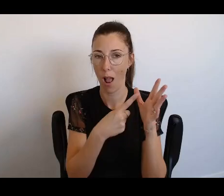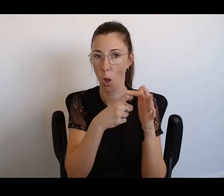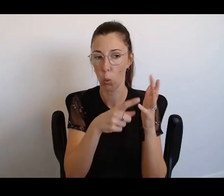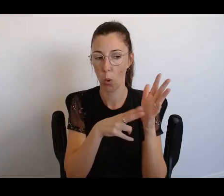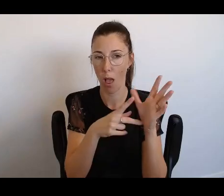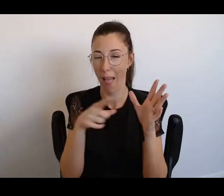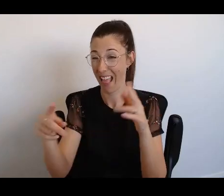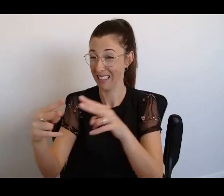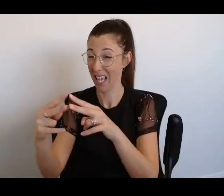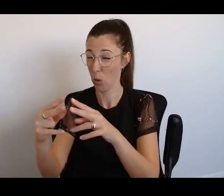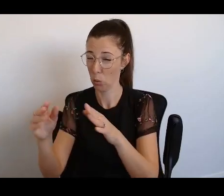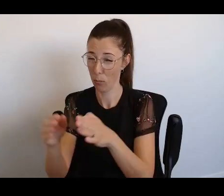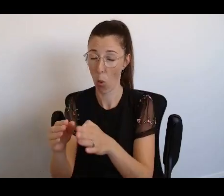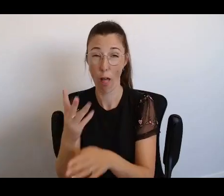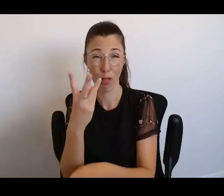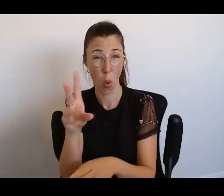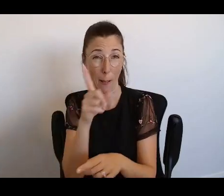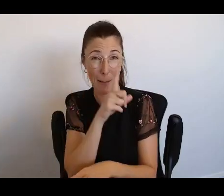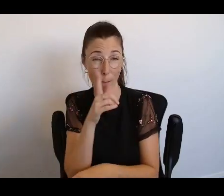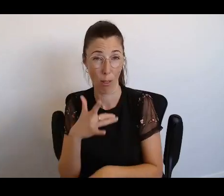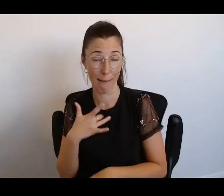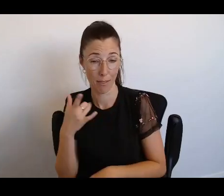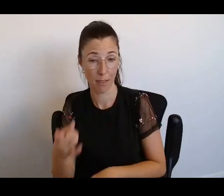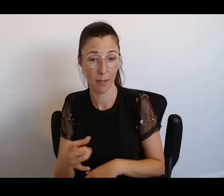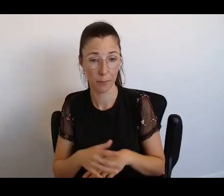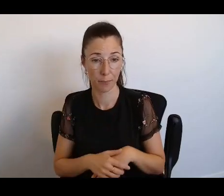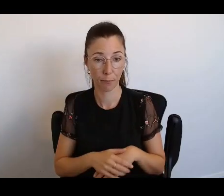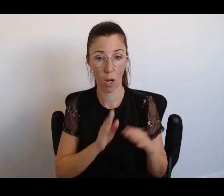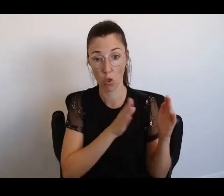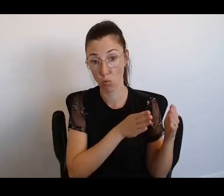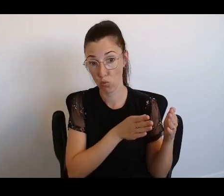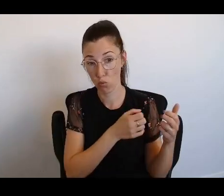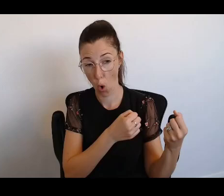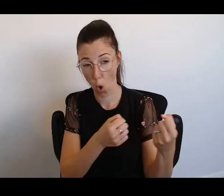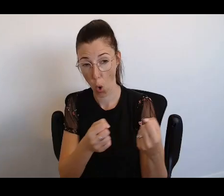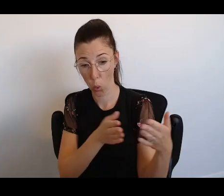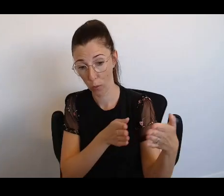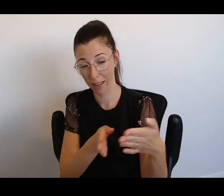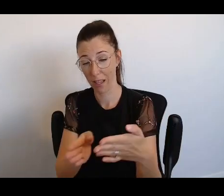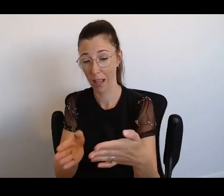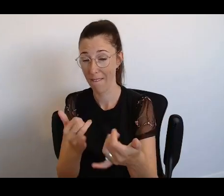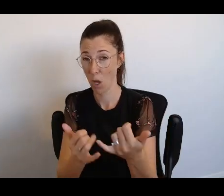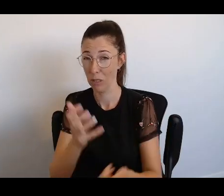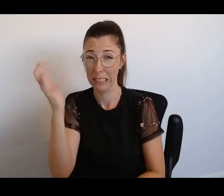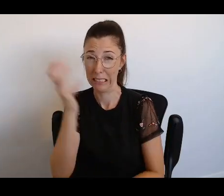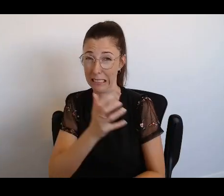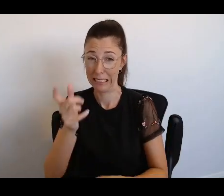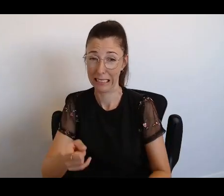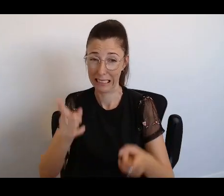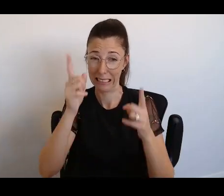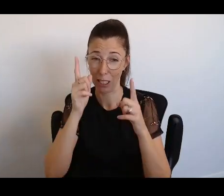people. The part of the road leading to Padjar is on the notoriously dangerous Gun Barrel